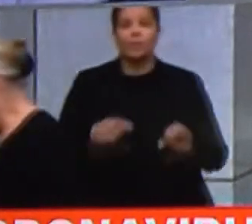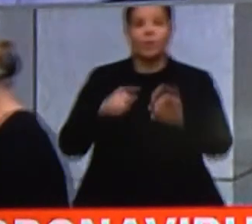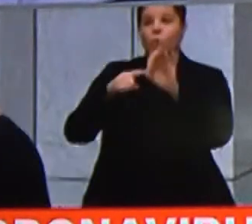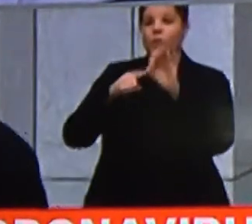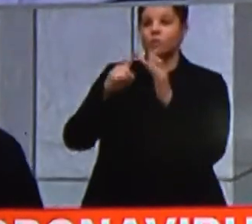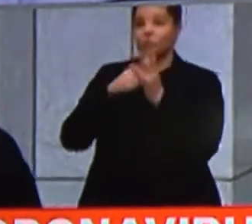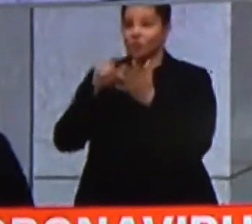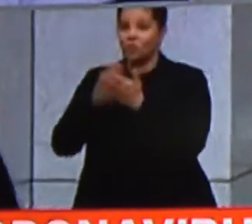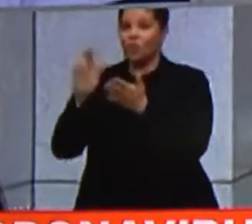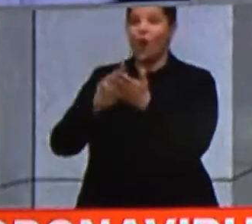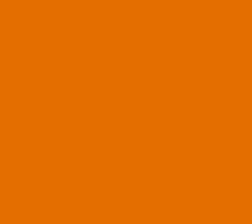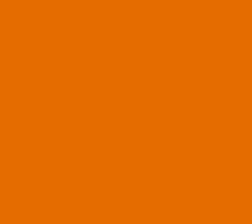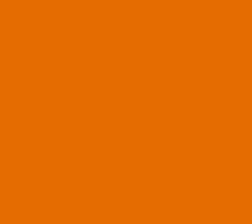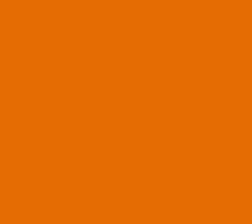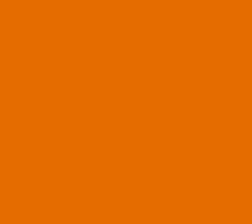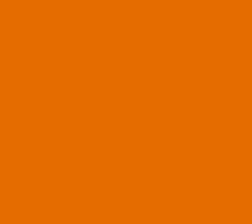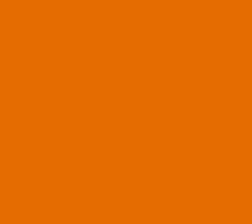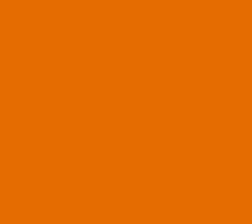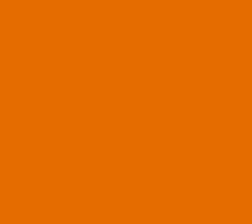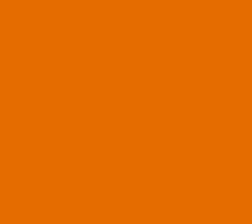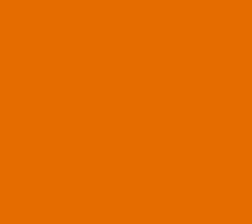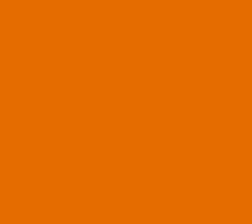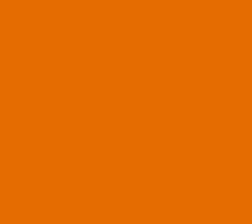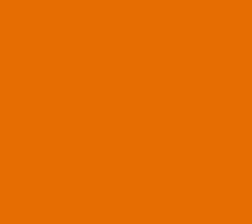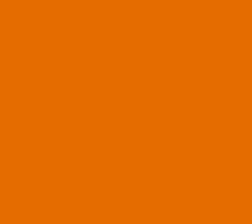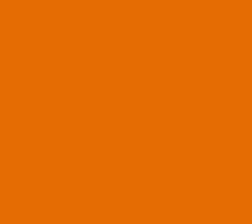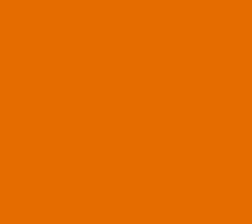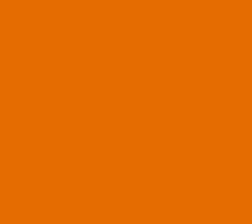you. Thank you, Christine. Professor Kidd.